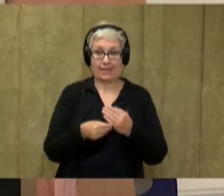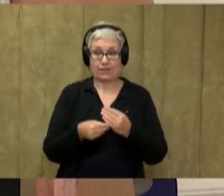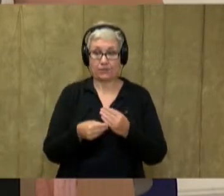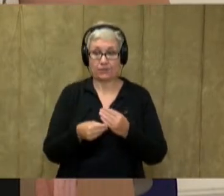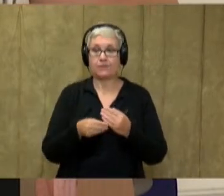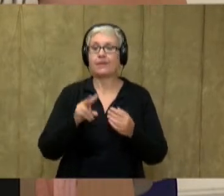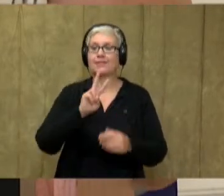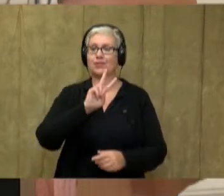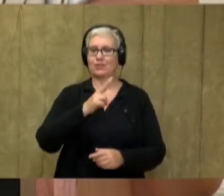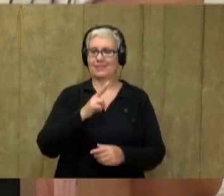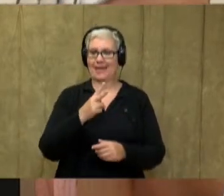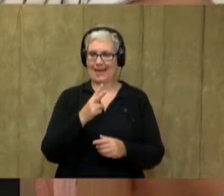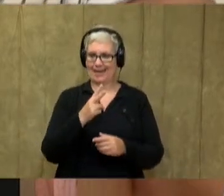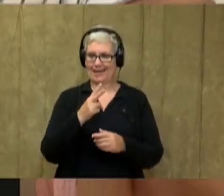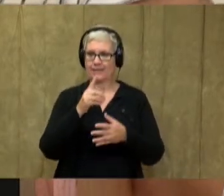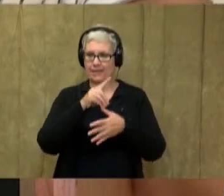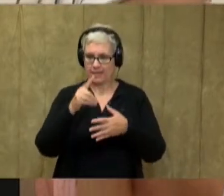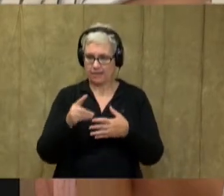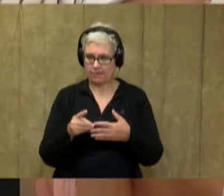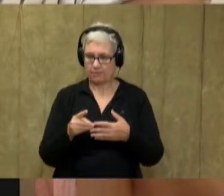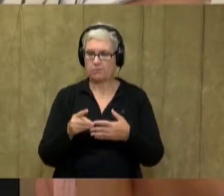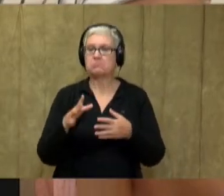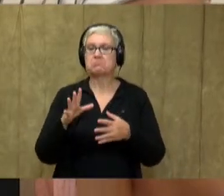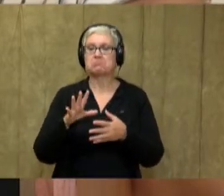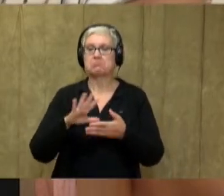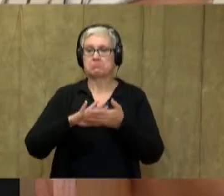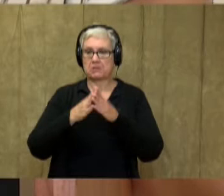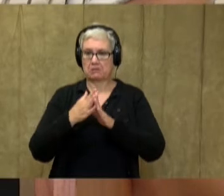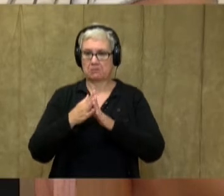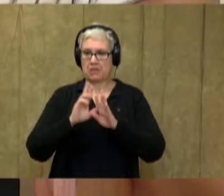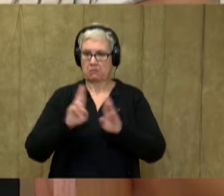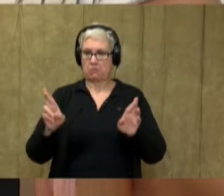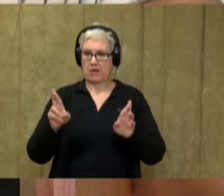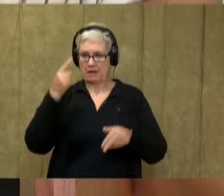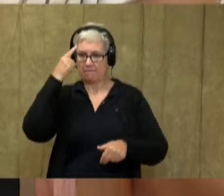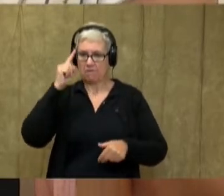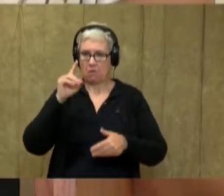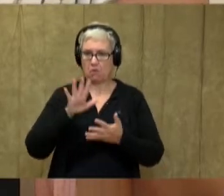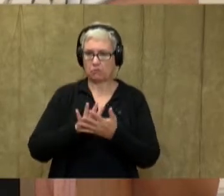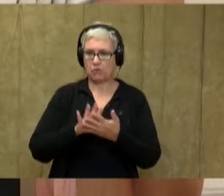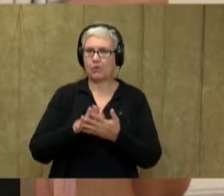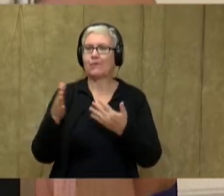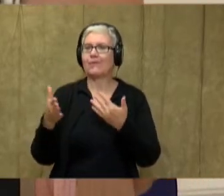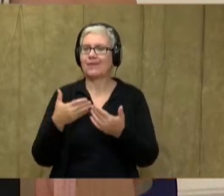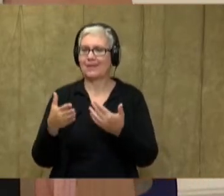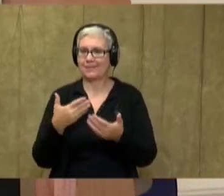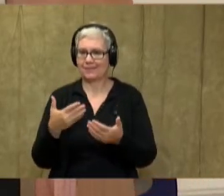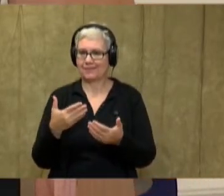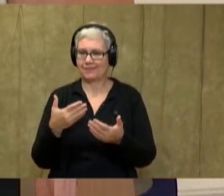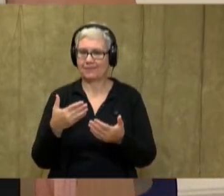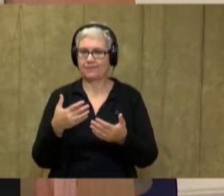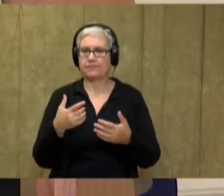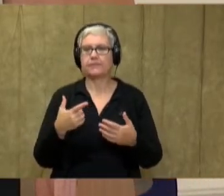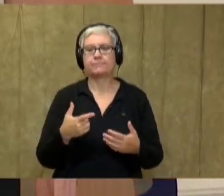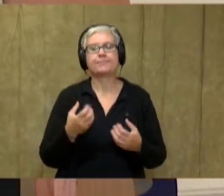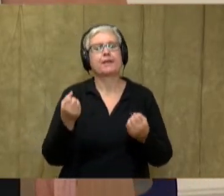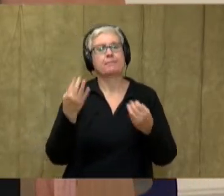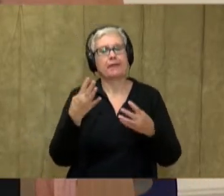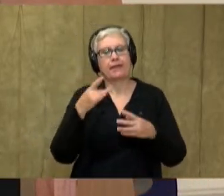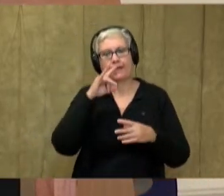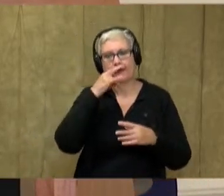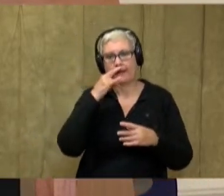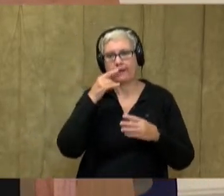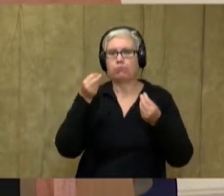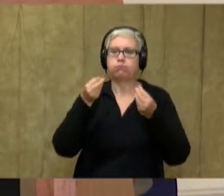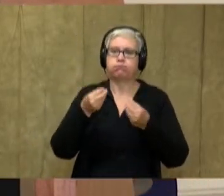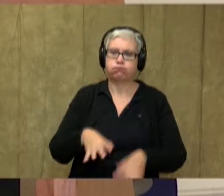getting ready for school can be much faster and easier. The commentary, many kids waste time choosing what to